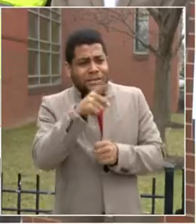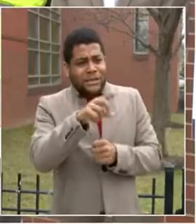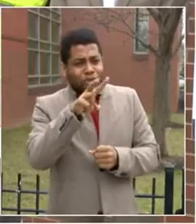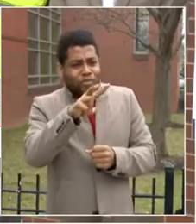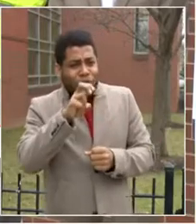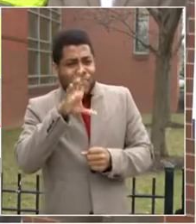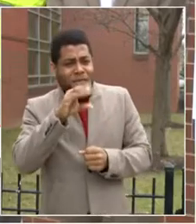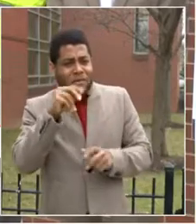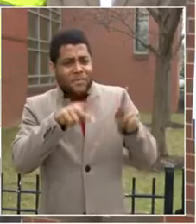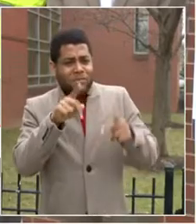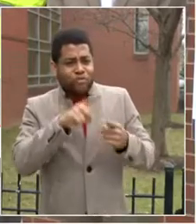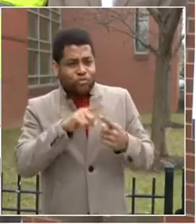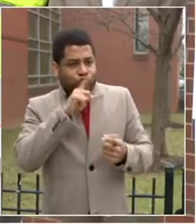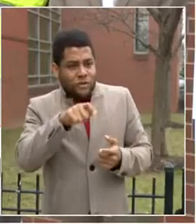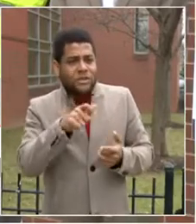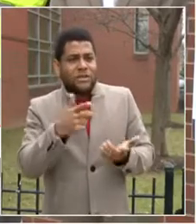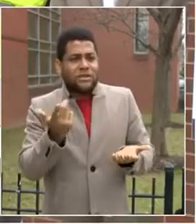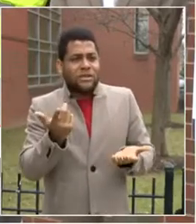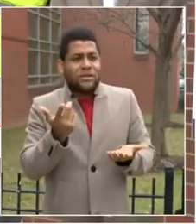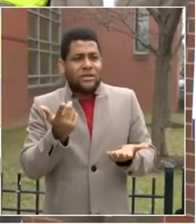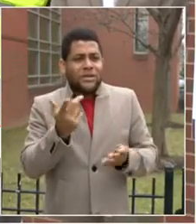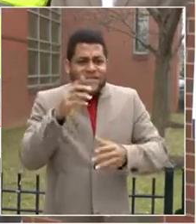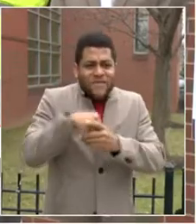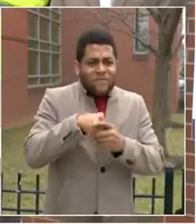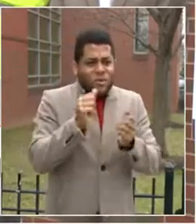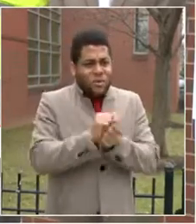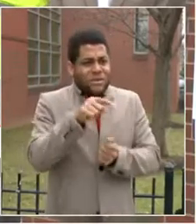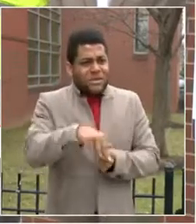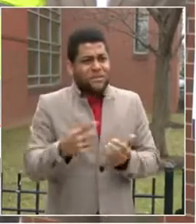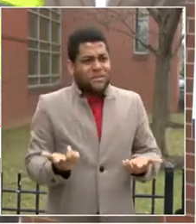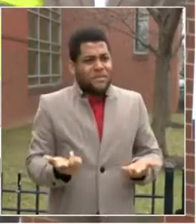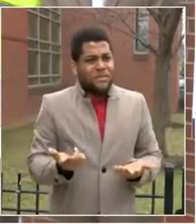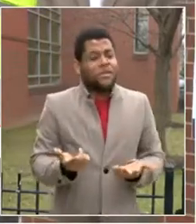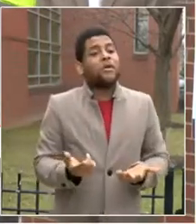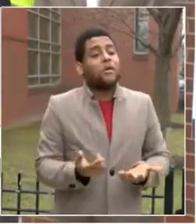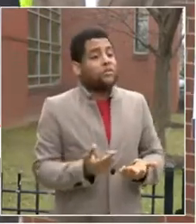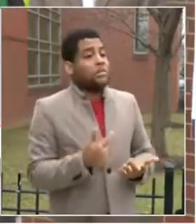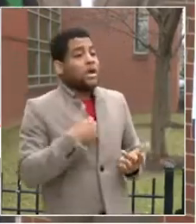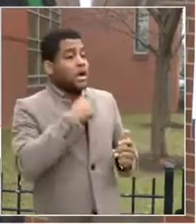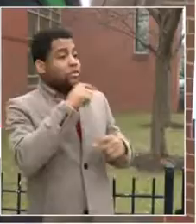in to something like this? All right, let me turn to Director Harley Harper.